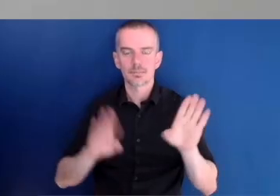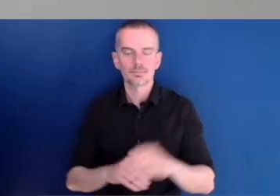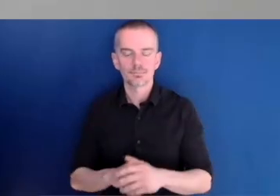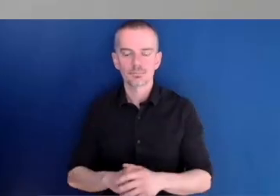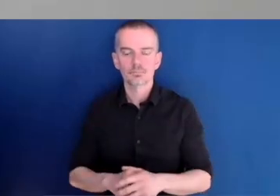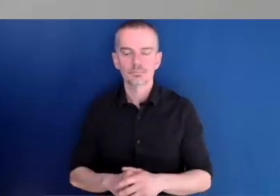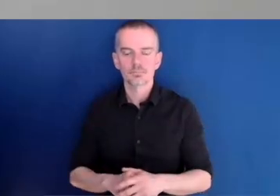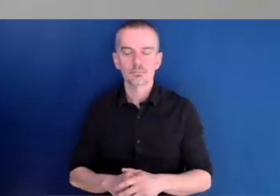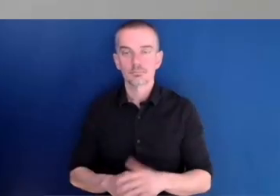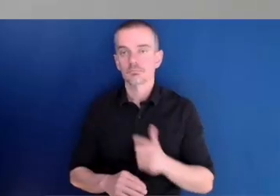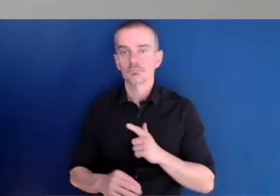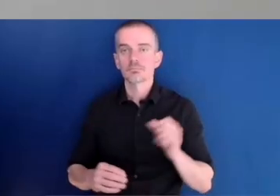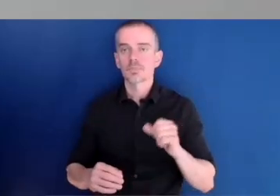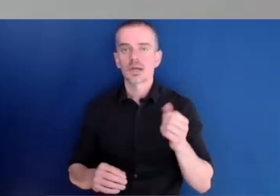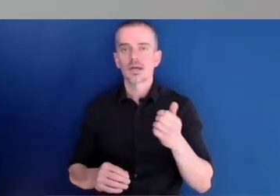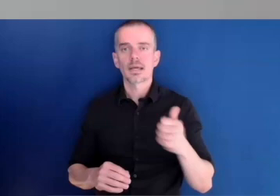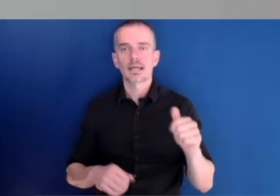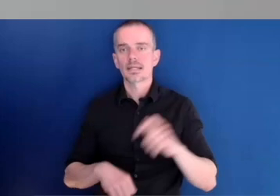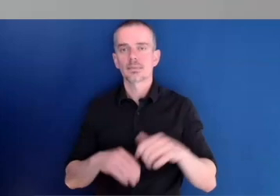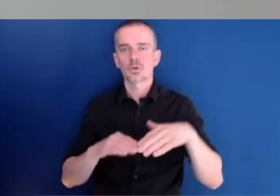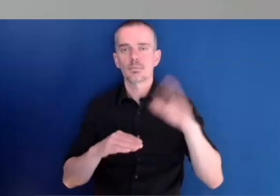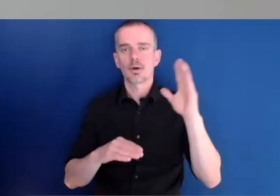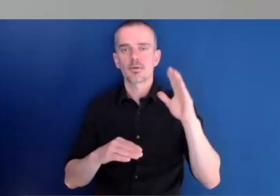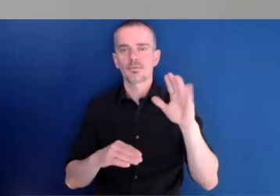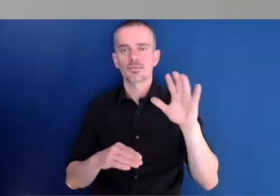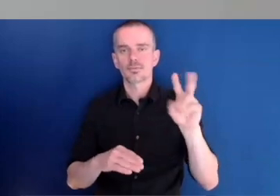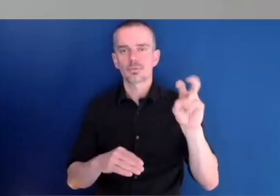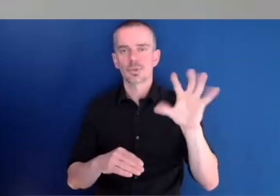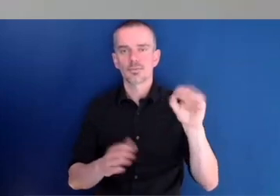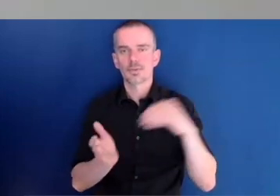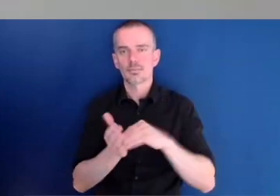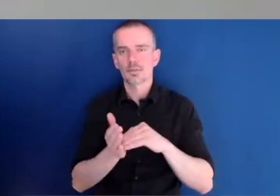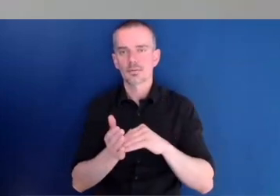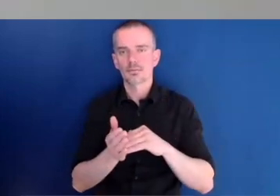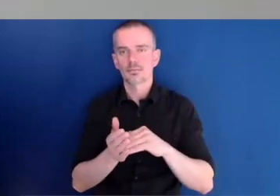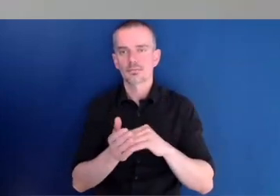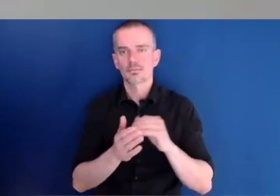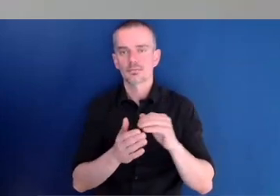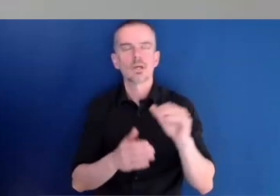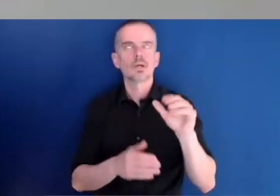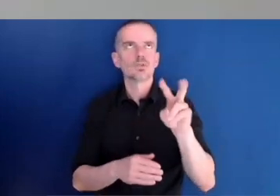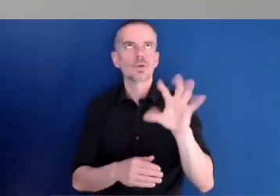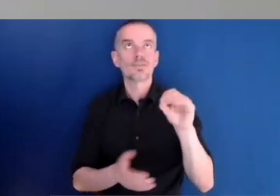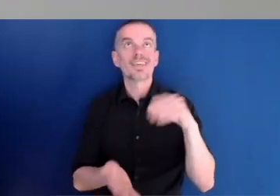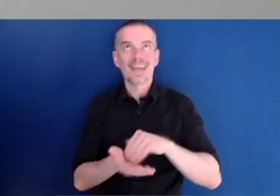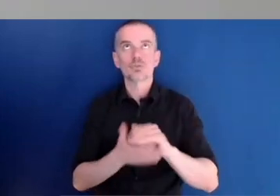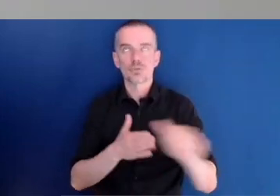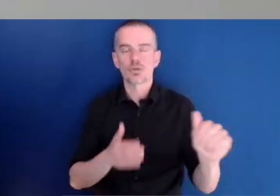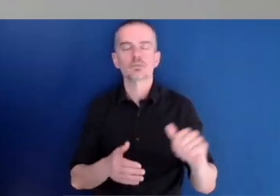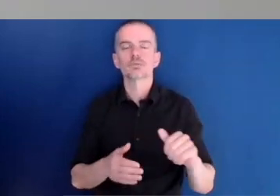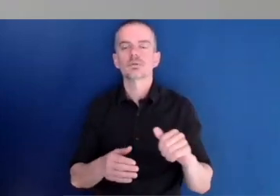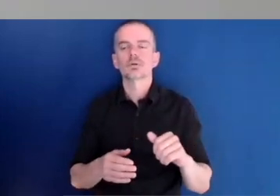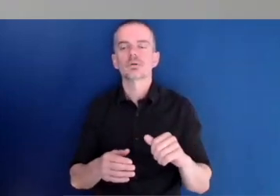anytime you're above the simplified acquisition threshold of $250,000. And then if sealed bids are